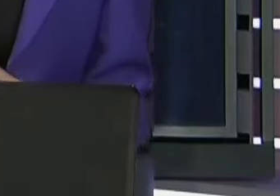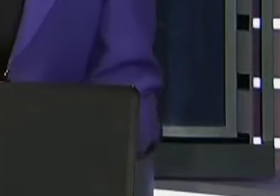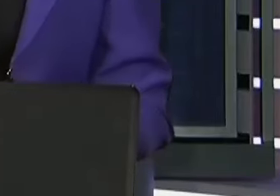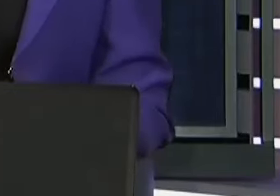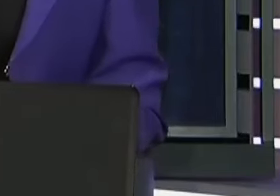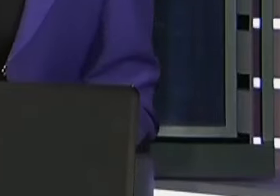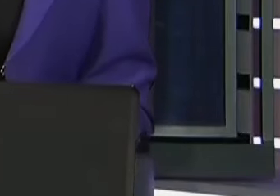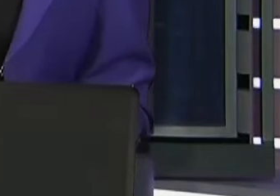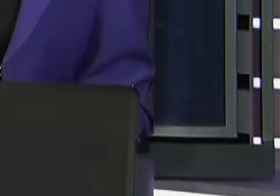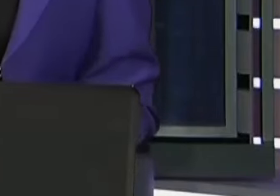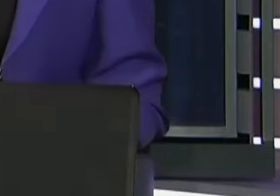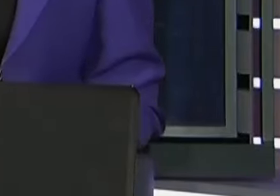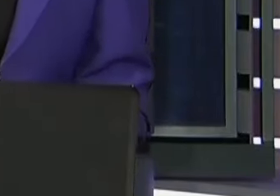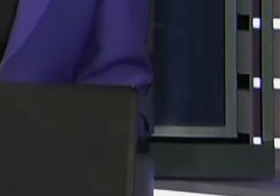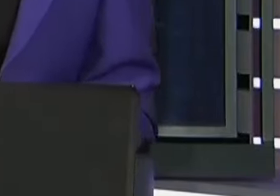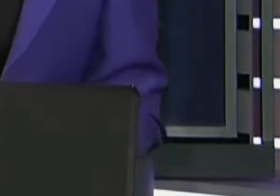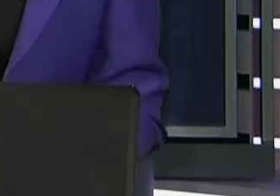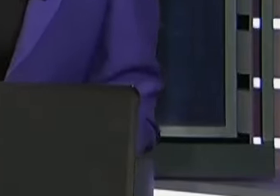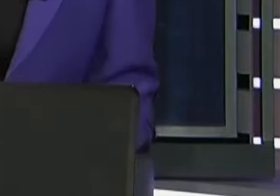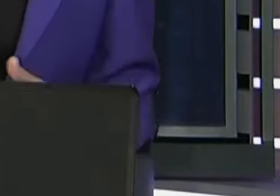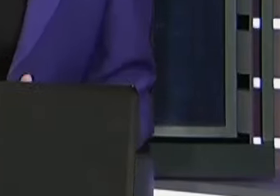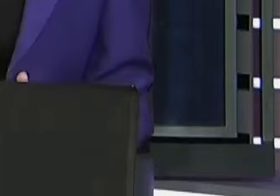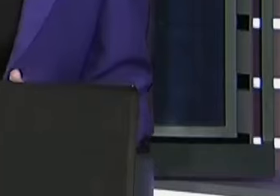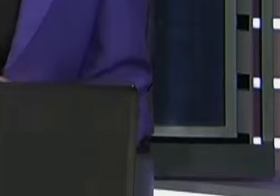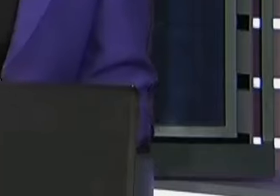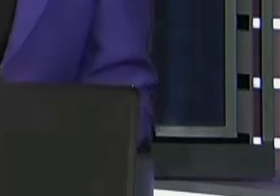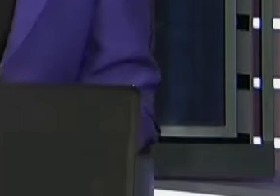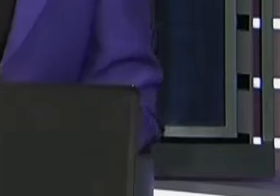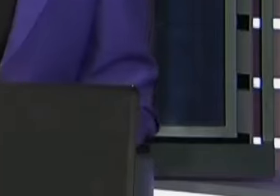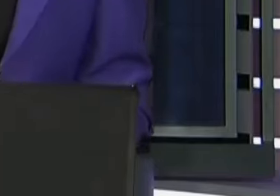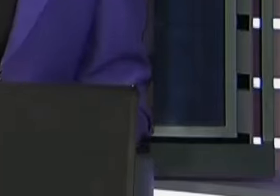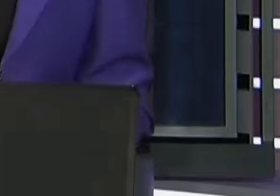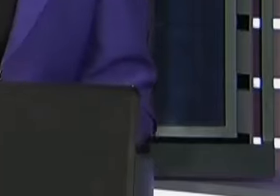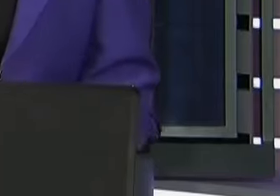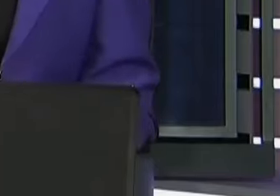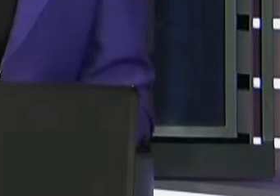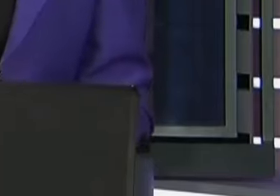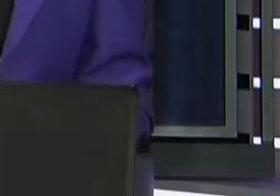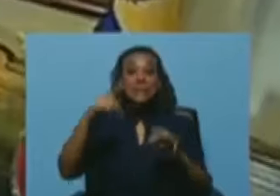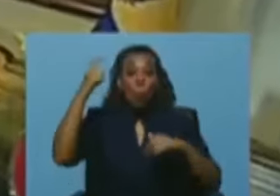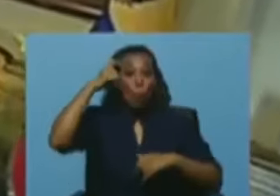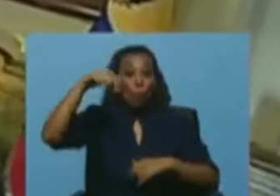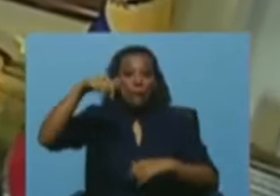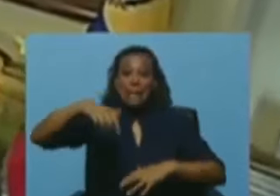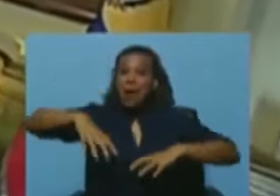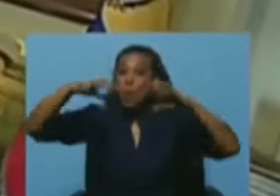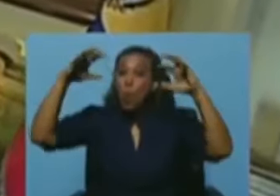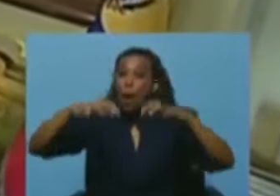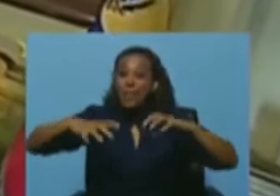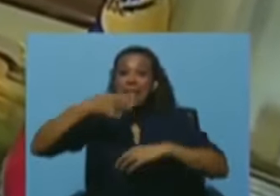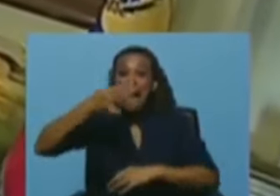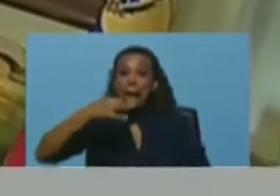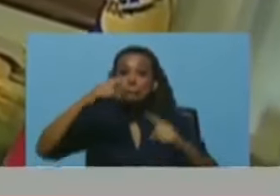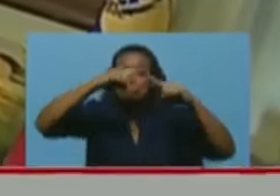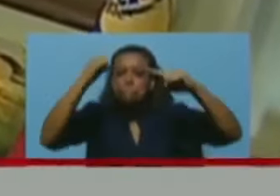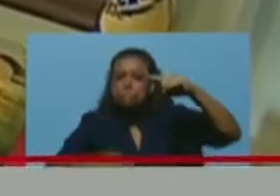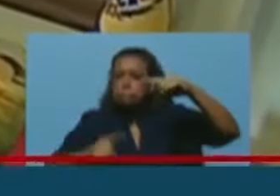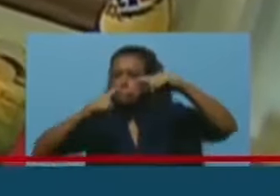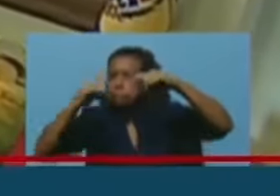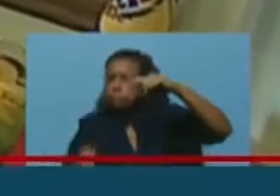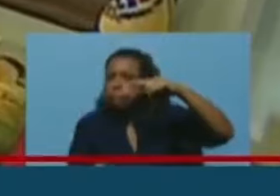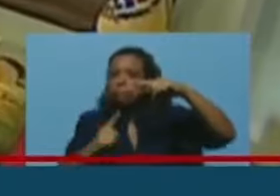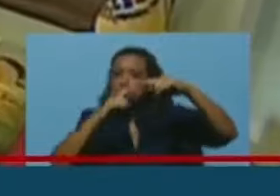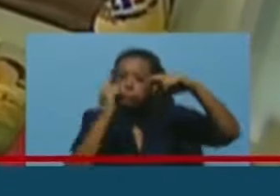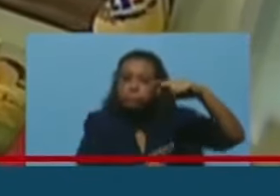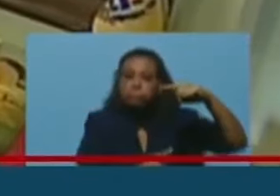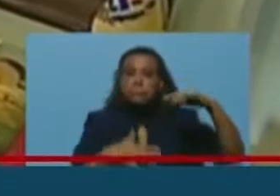And in Venezuela, President Nicolas Maduro announced the implementation of a new economic model based on productive engines and